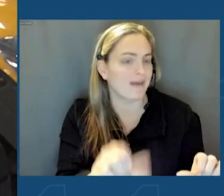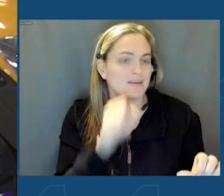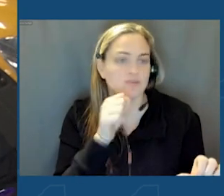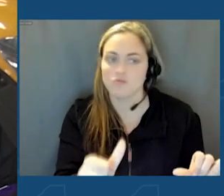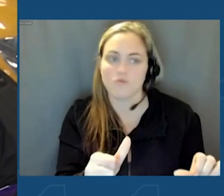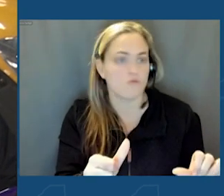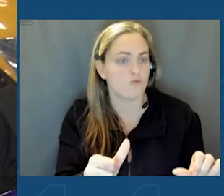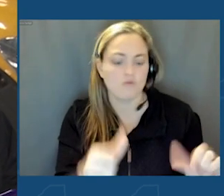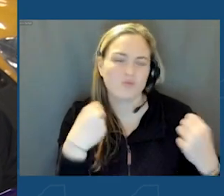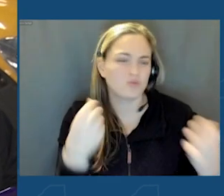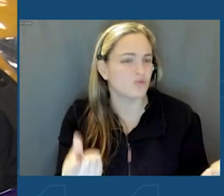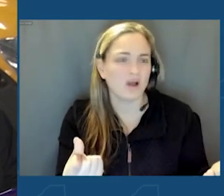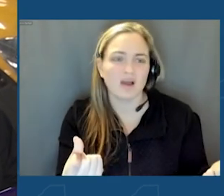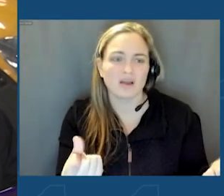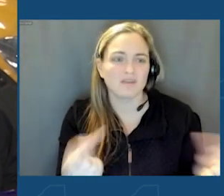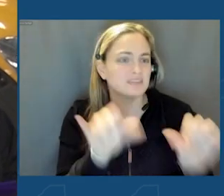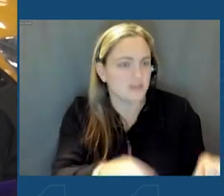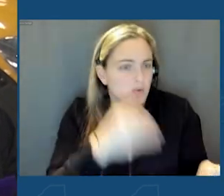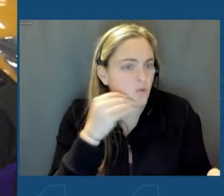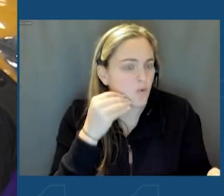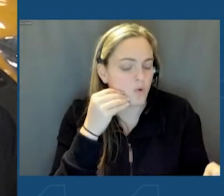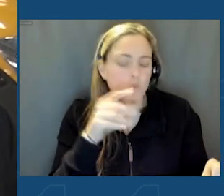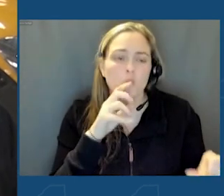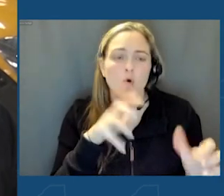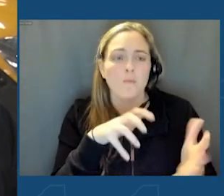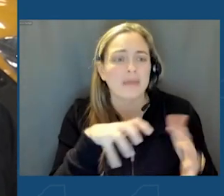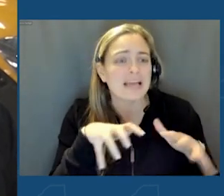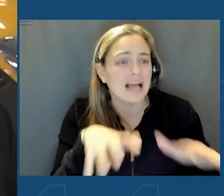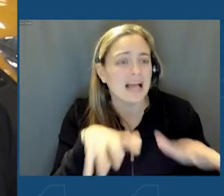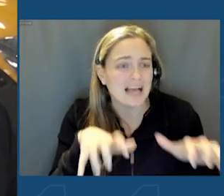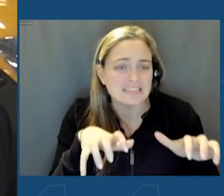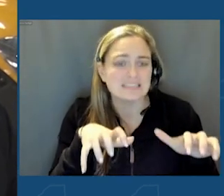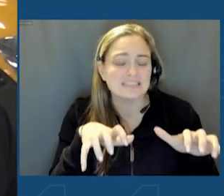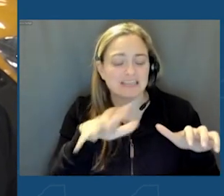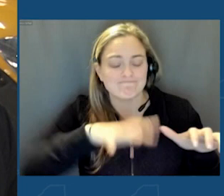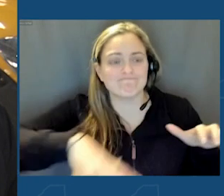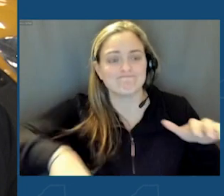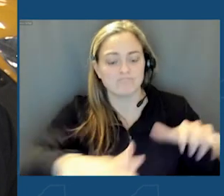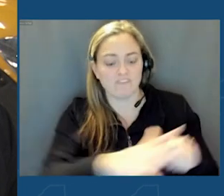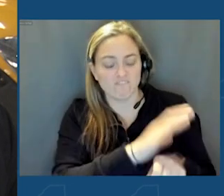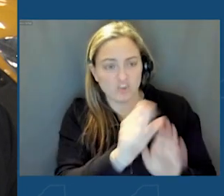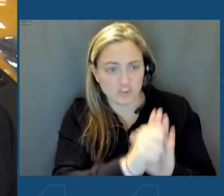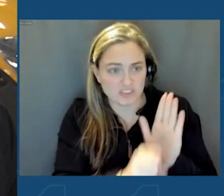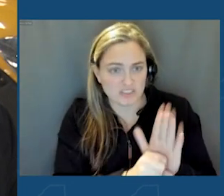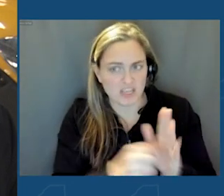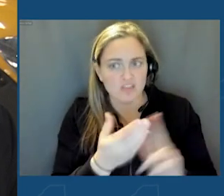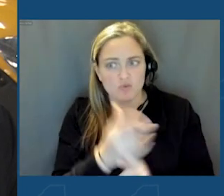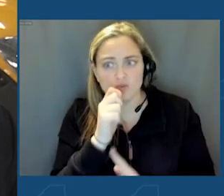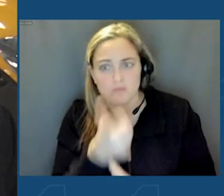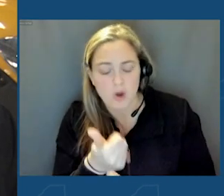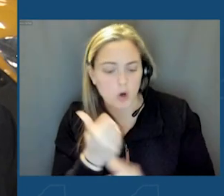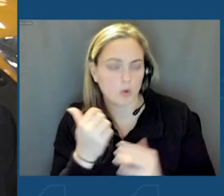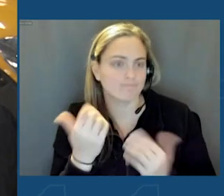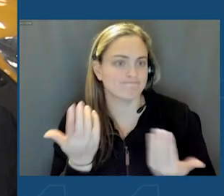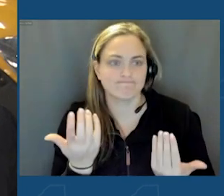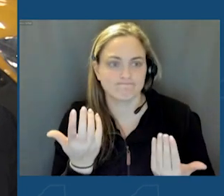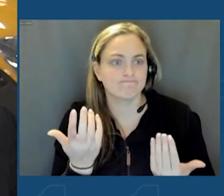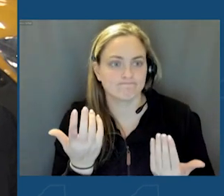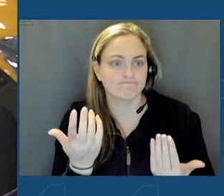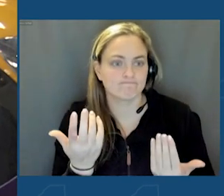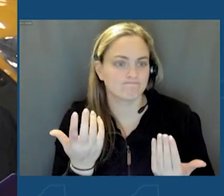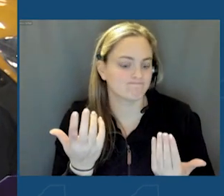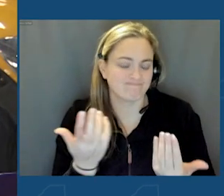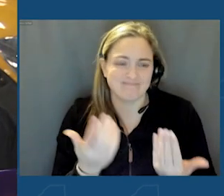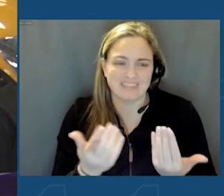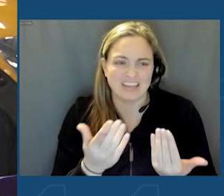roads the roads are going to be icy Statewide that's going to be through tomorrow at least before any of